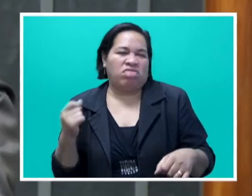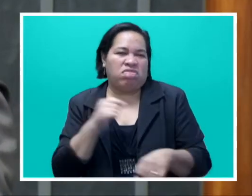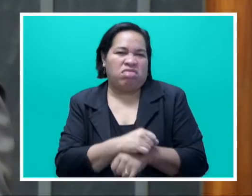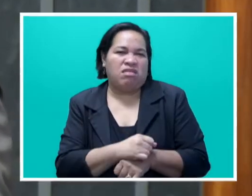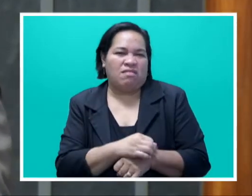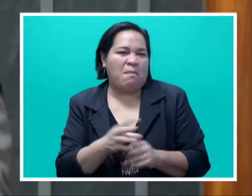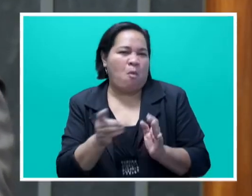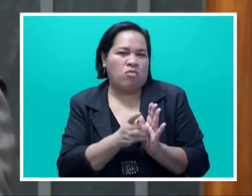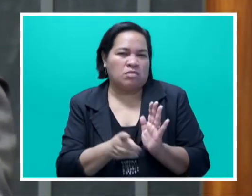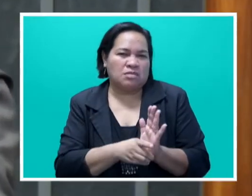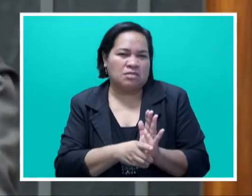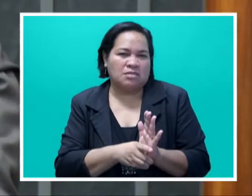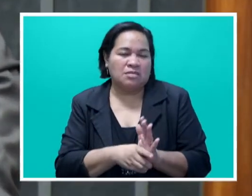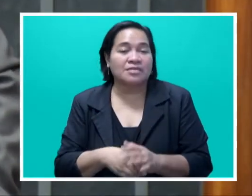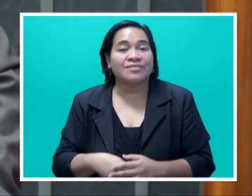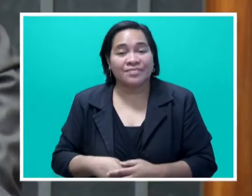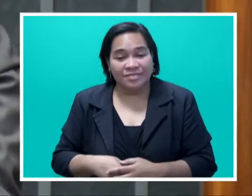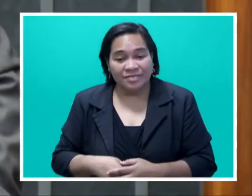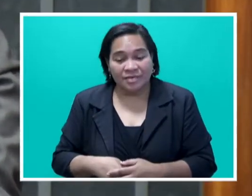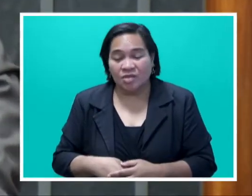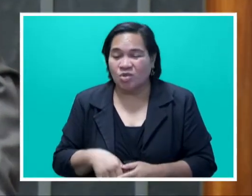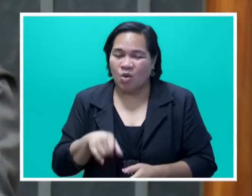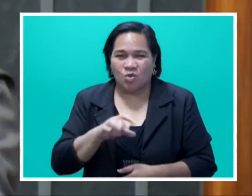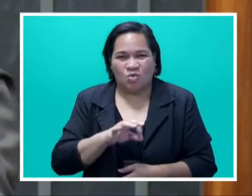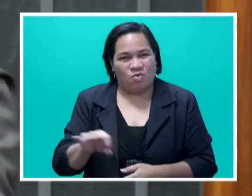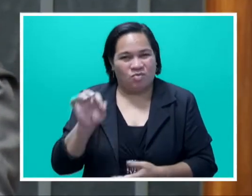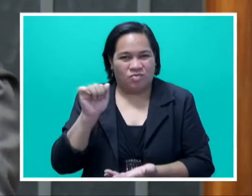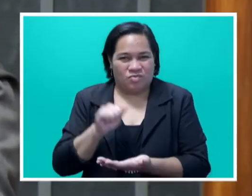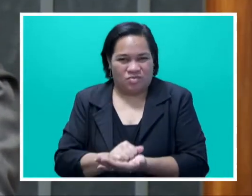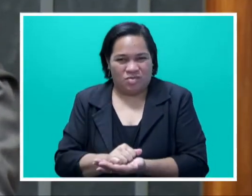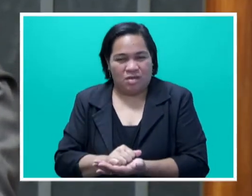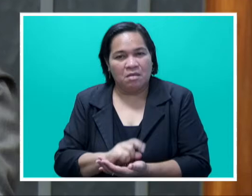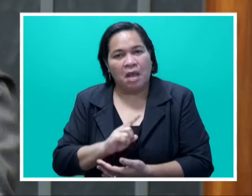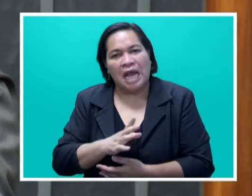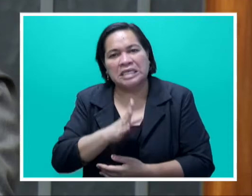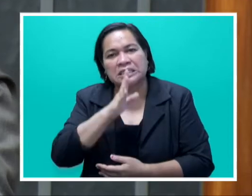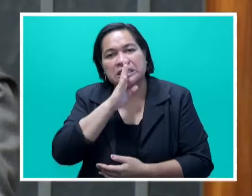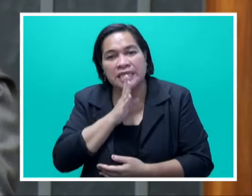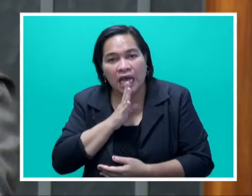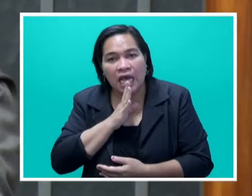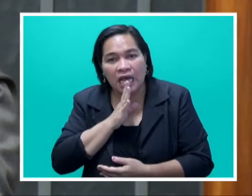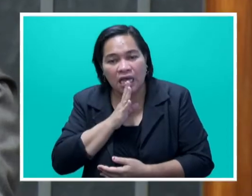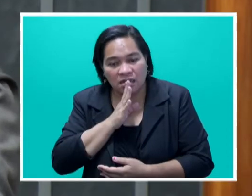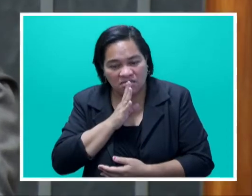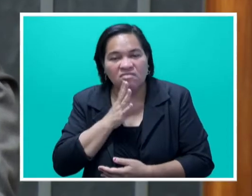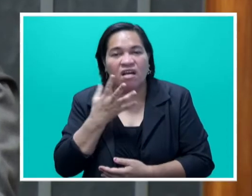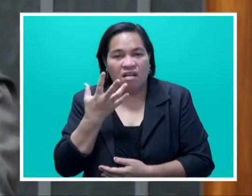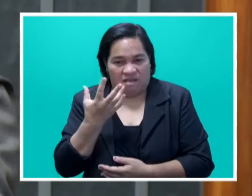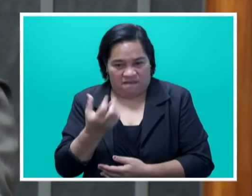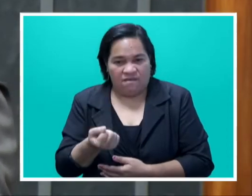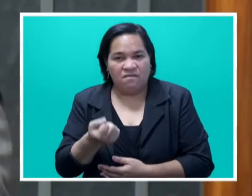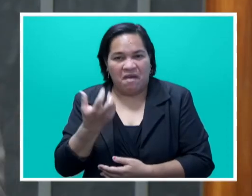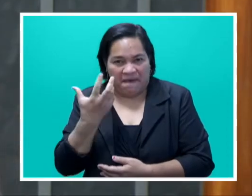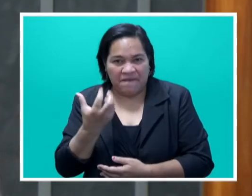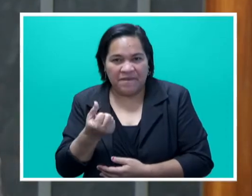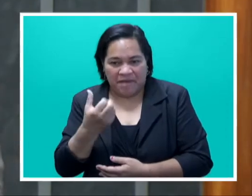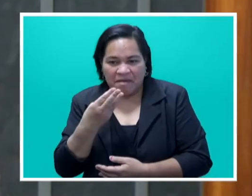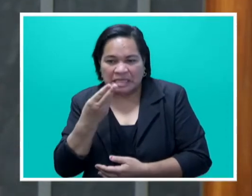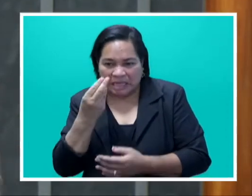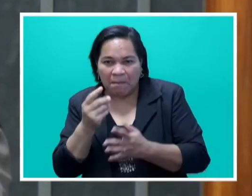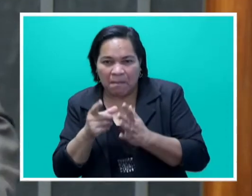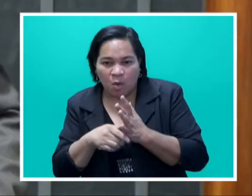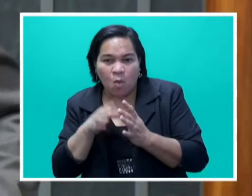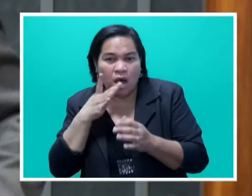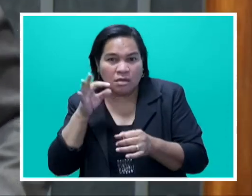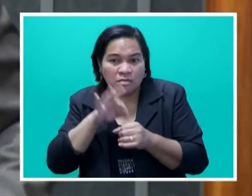Fijians. Such appeals, Mr. Speaker, sir, unfortunately raise its ugly heads each time we